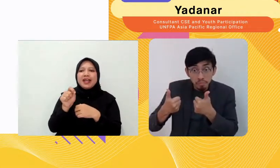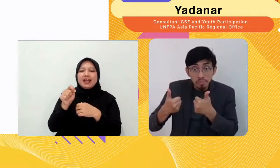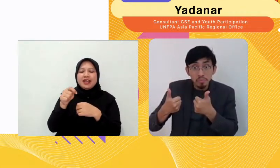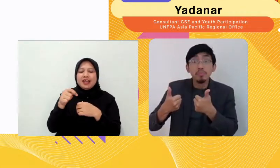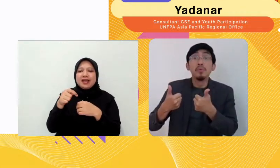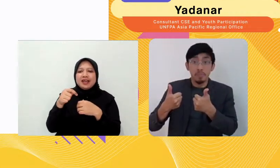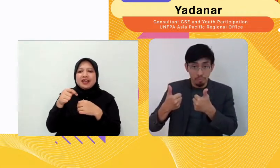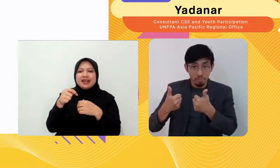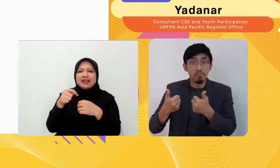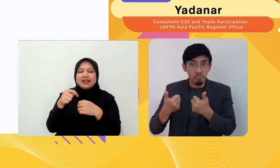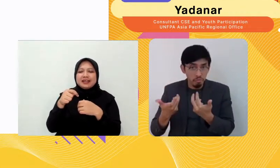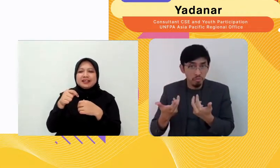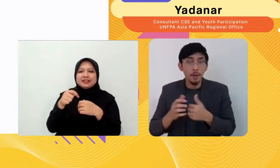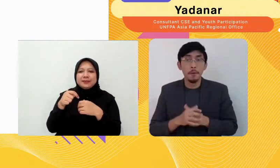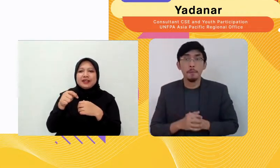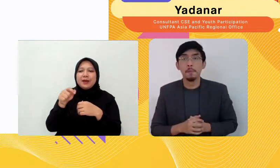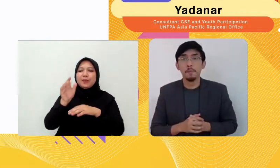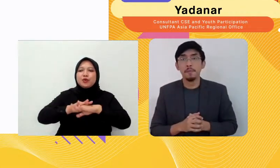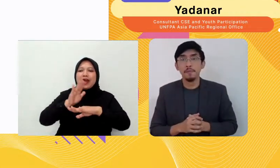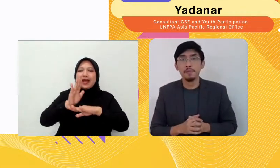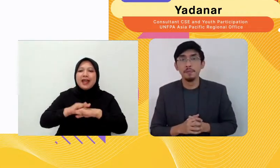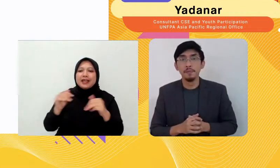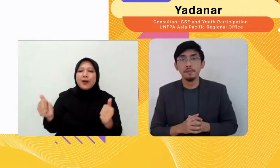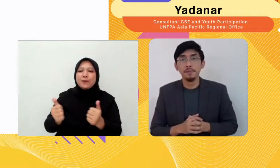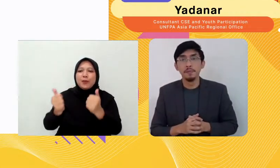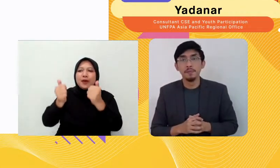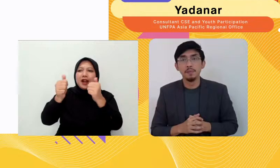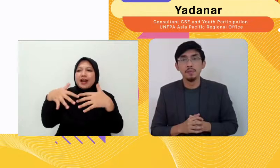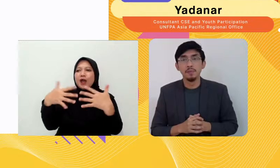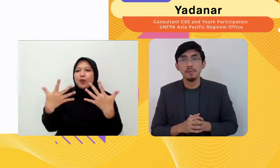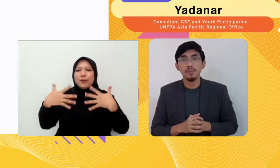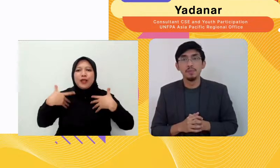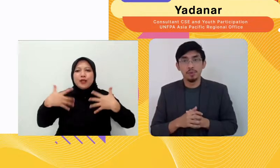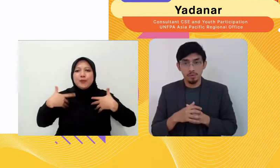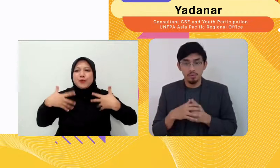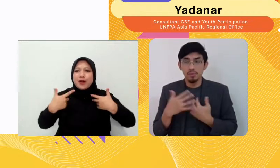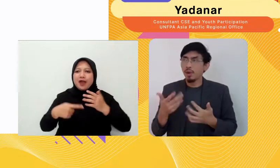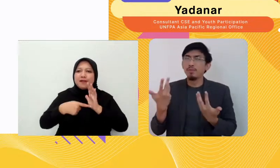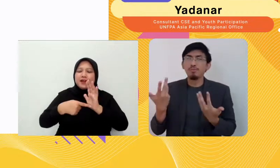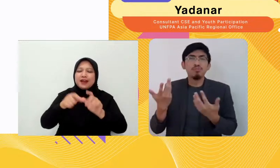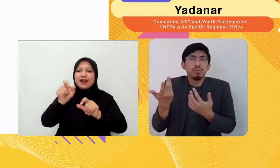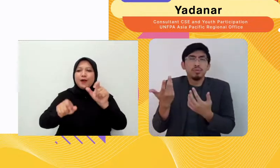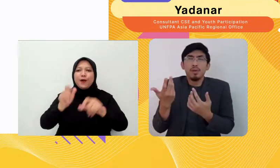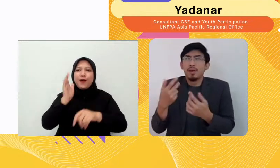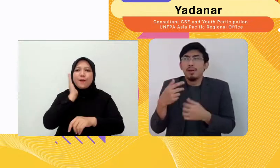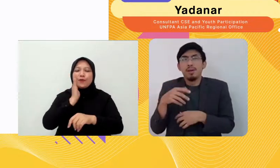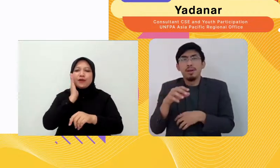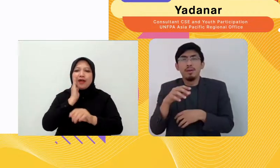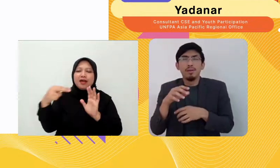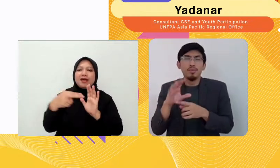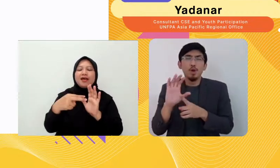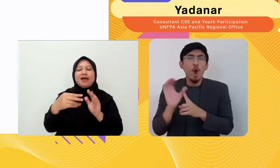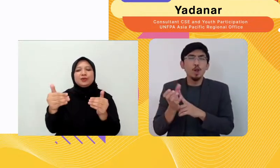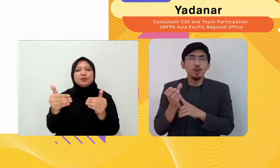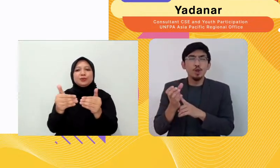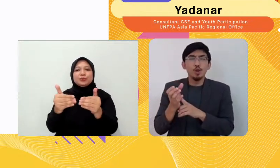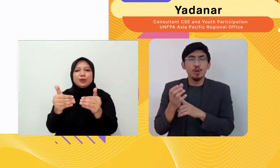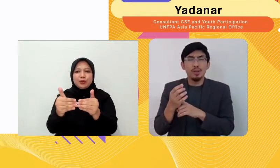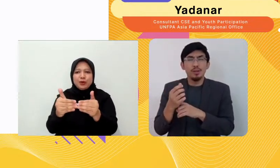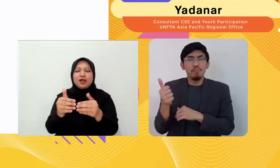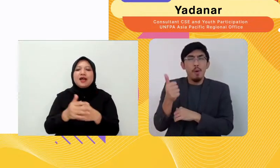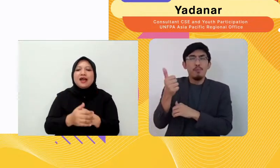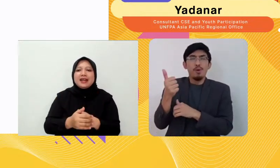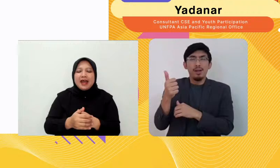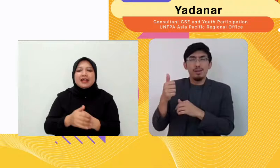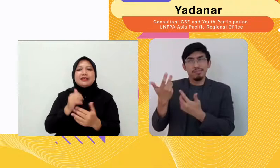also using the popular culture, and also like entertainment, so that content is like really relatable and